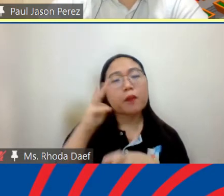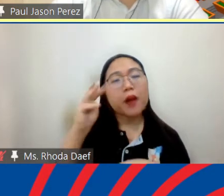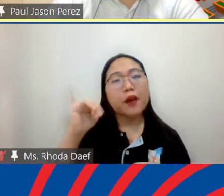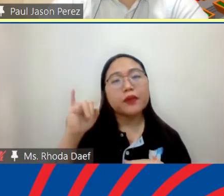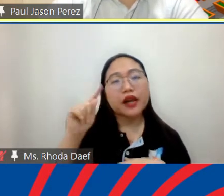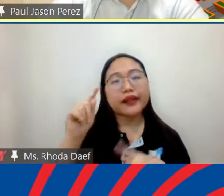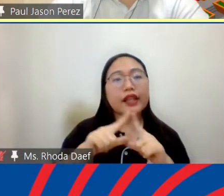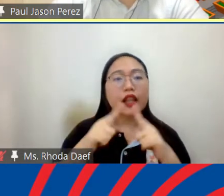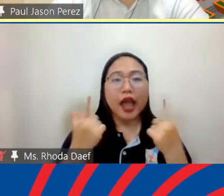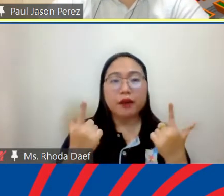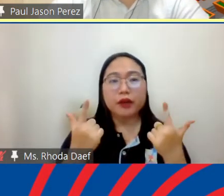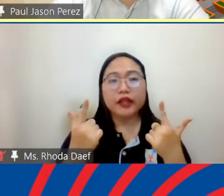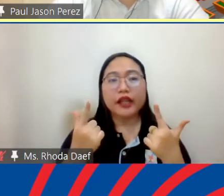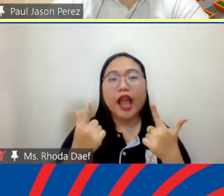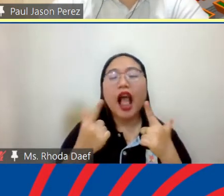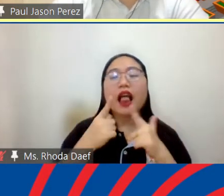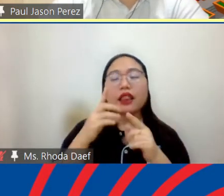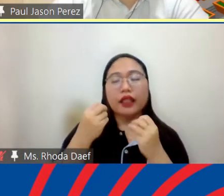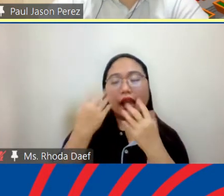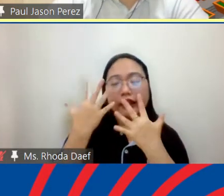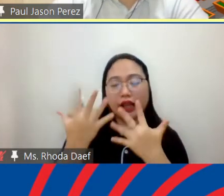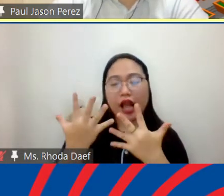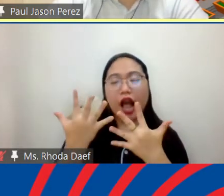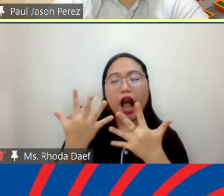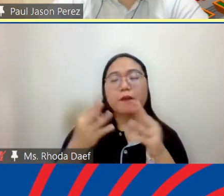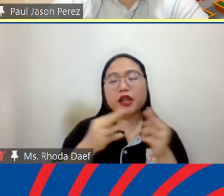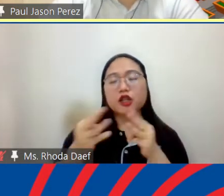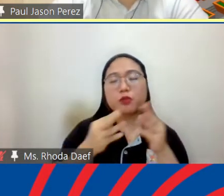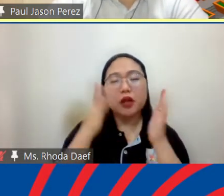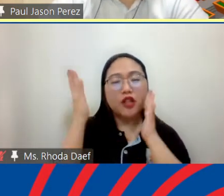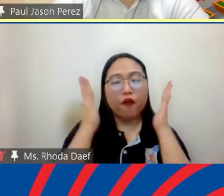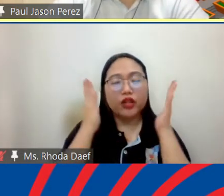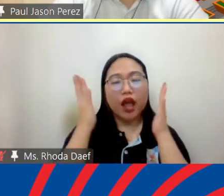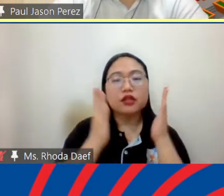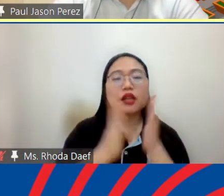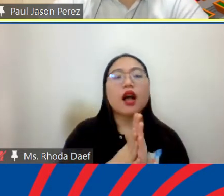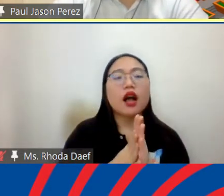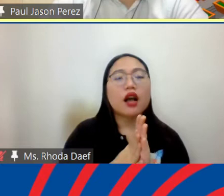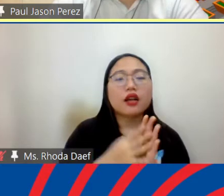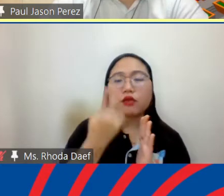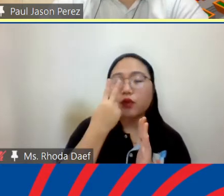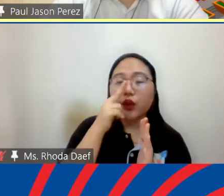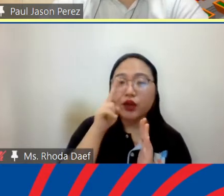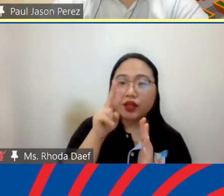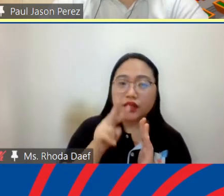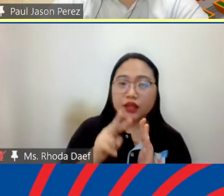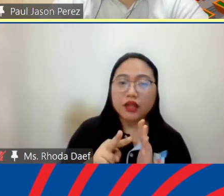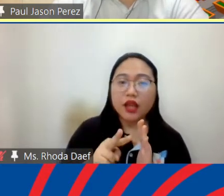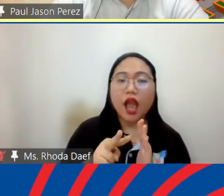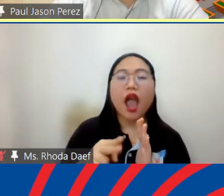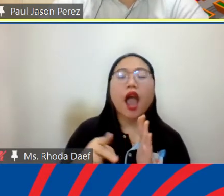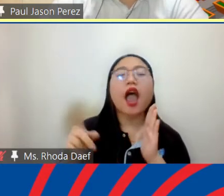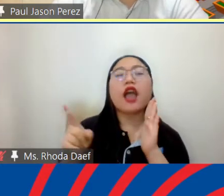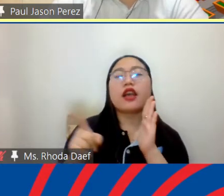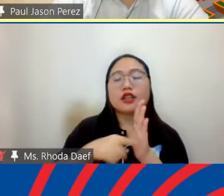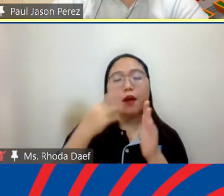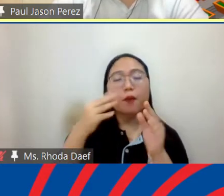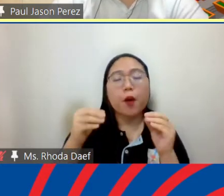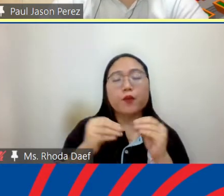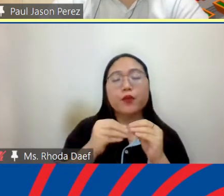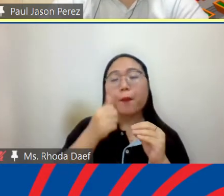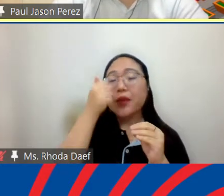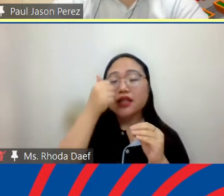Data Management Services. So from here, you can see some of the best practices. Like